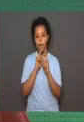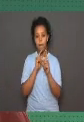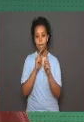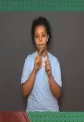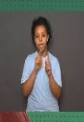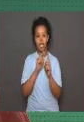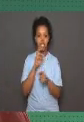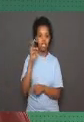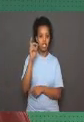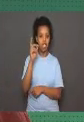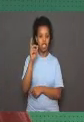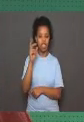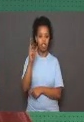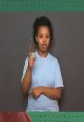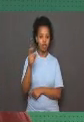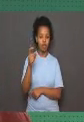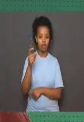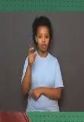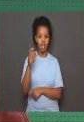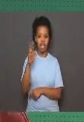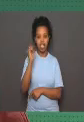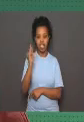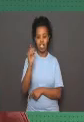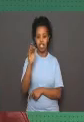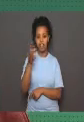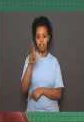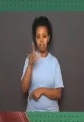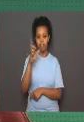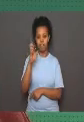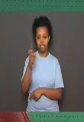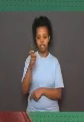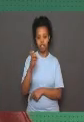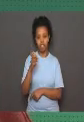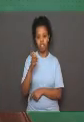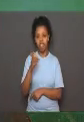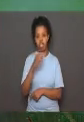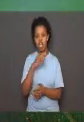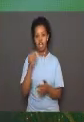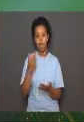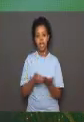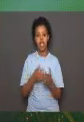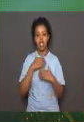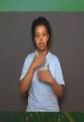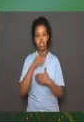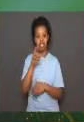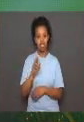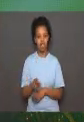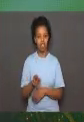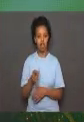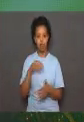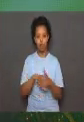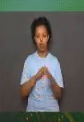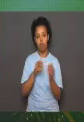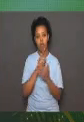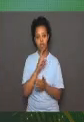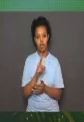the reflex actions that control the heart rate and breathing rate. The way we